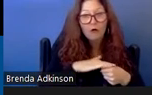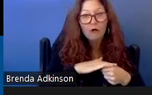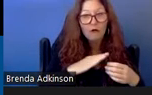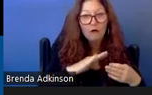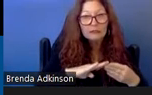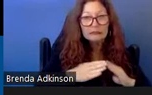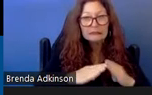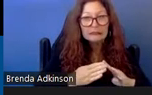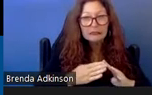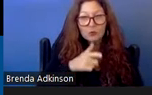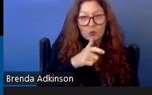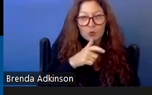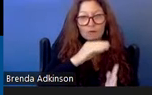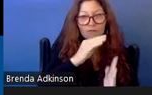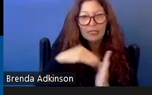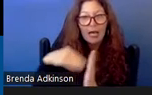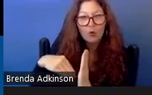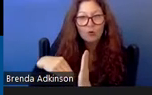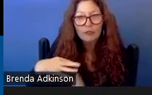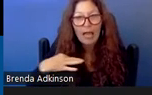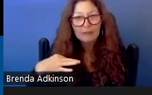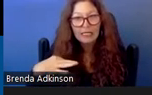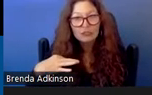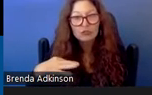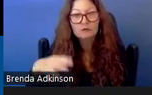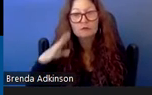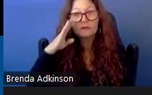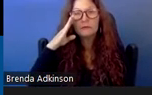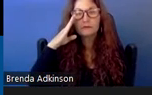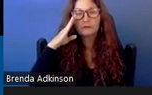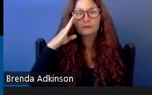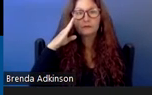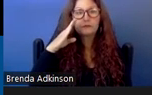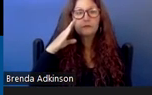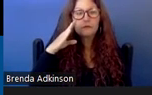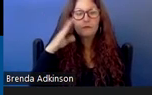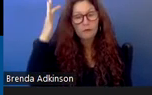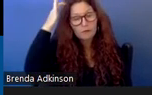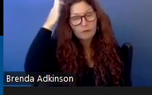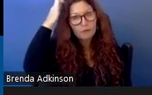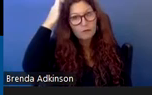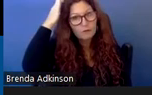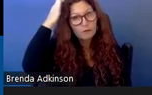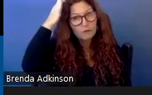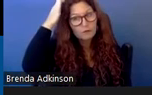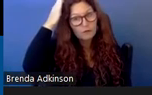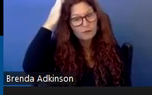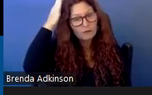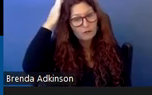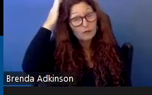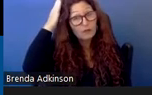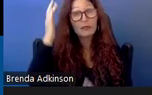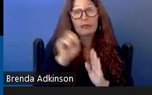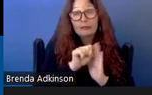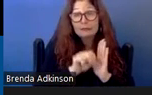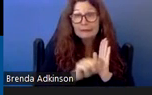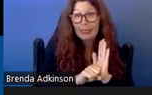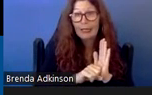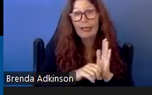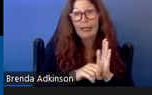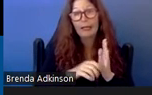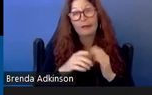So typically, again, I'll jump in, and Jennifer, please feel free to add anything. The state would be the state, tribe, or territory is typically